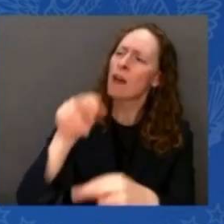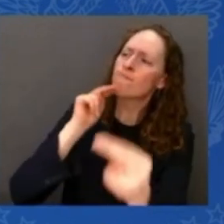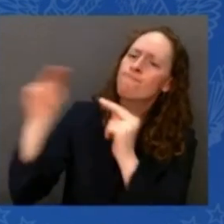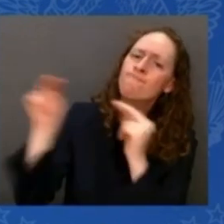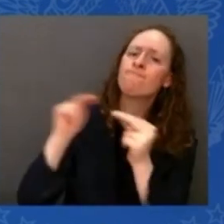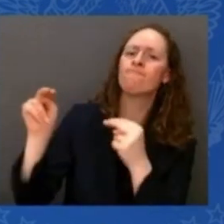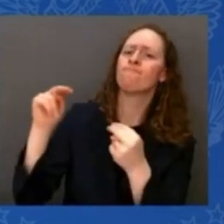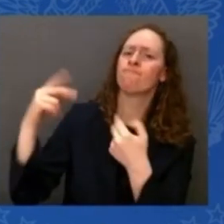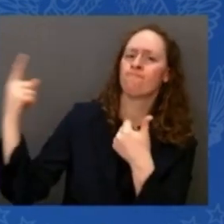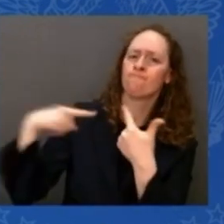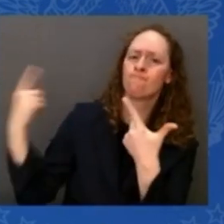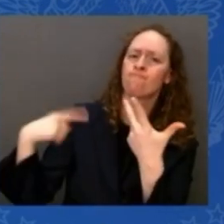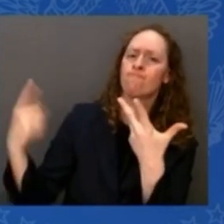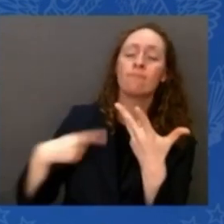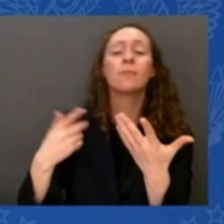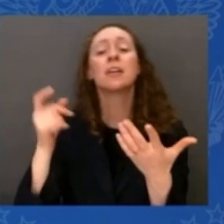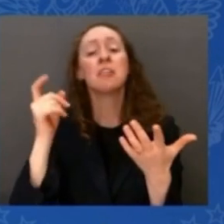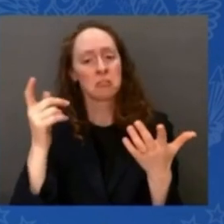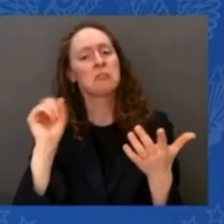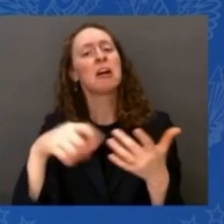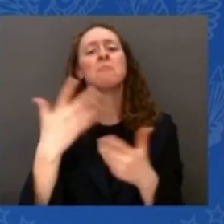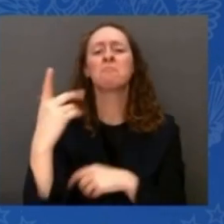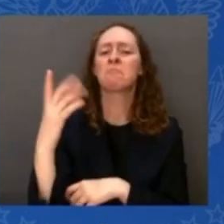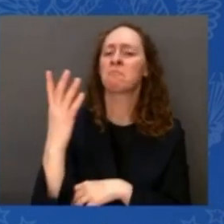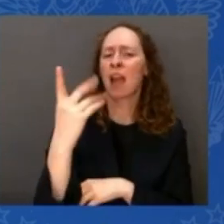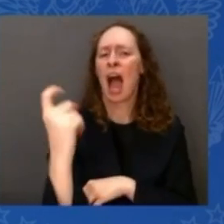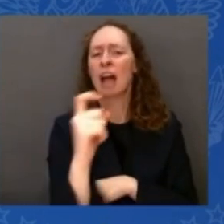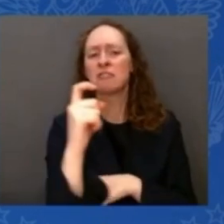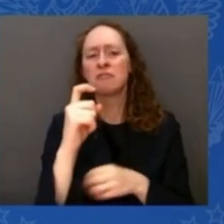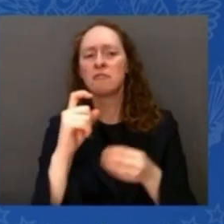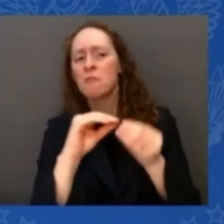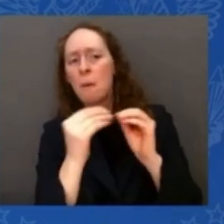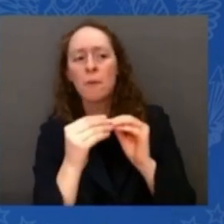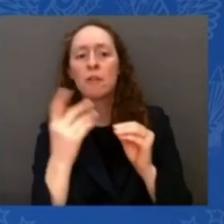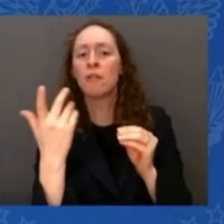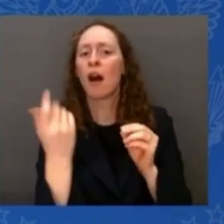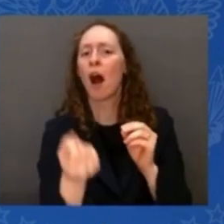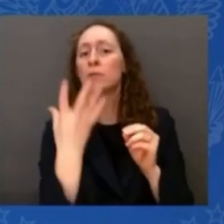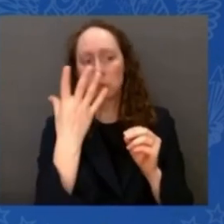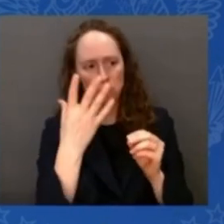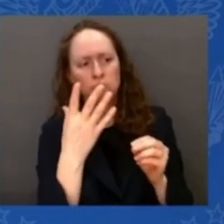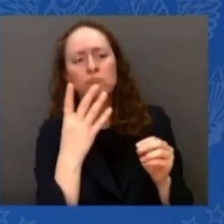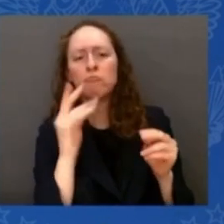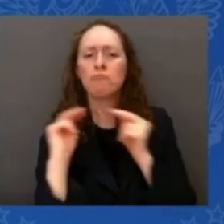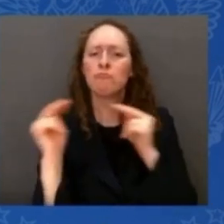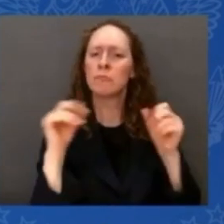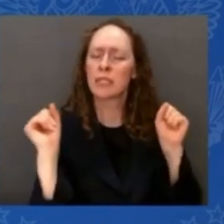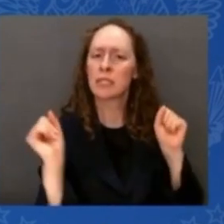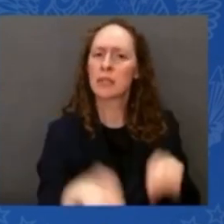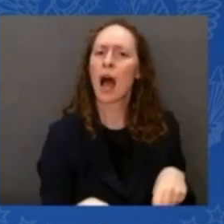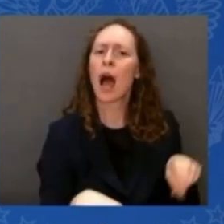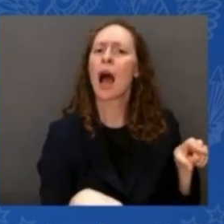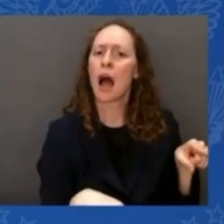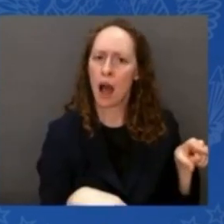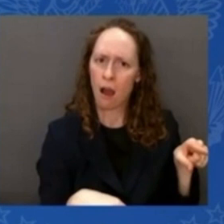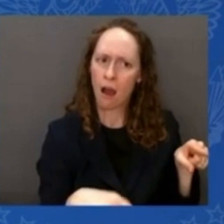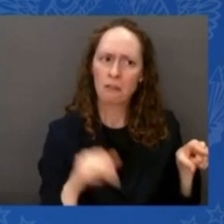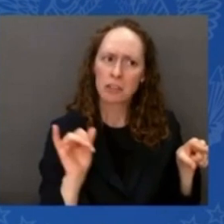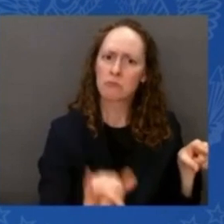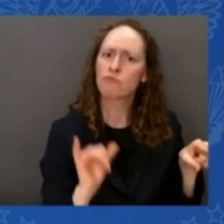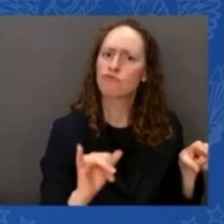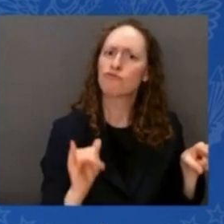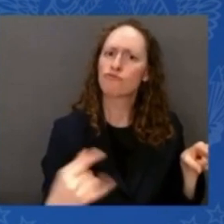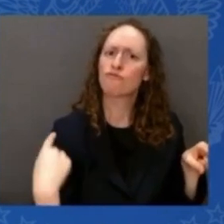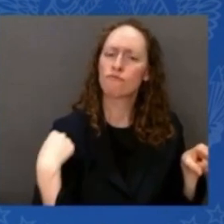any help from the VA system, you pay that, you charge that, or no more. Well, finally, we got